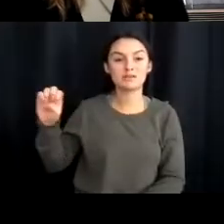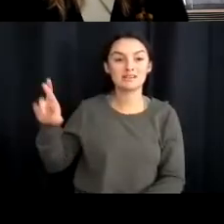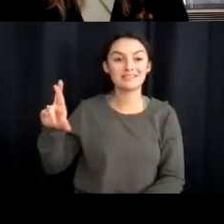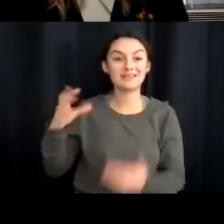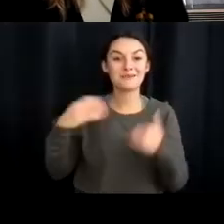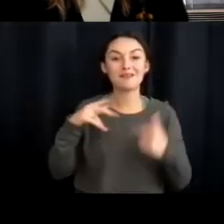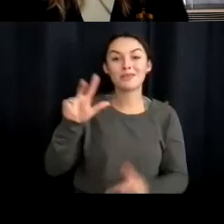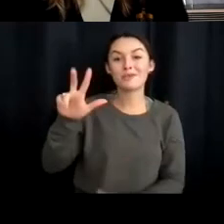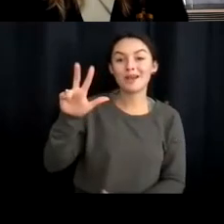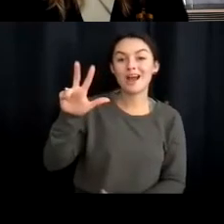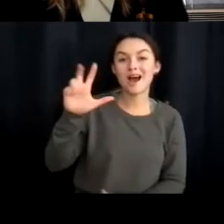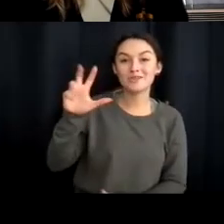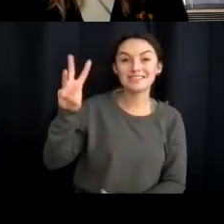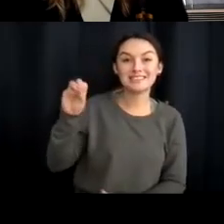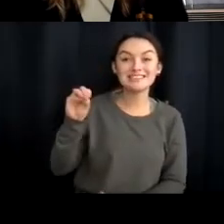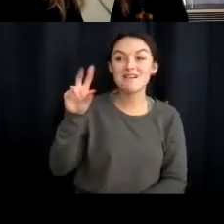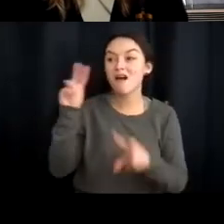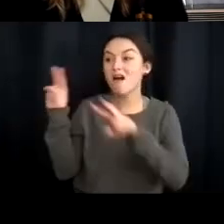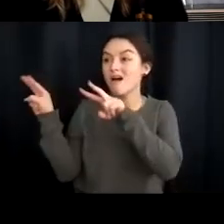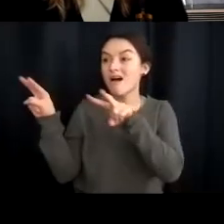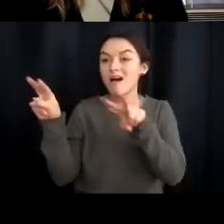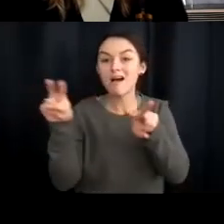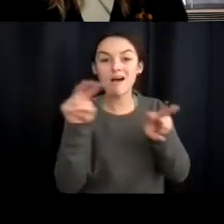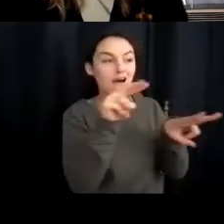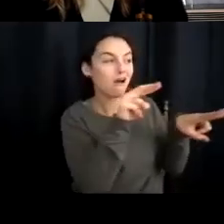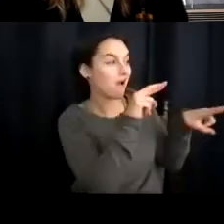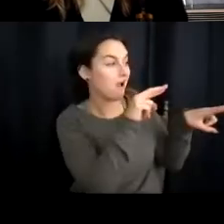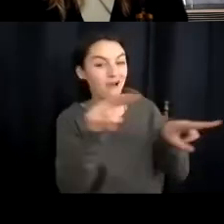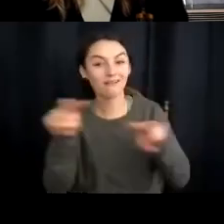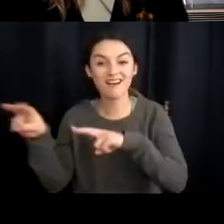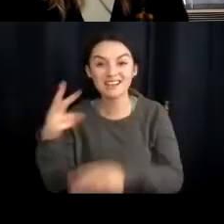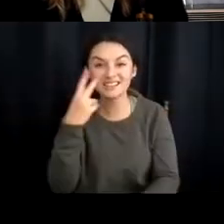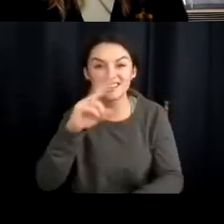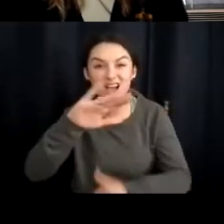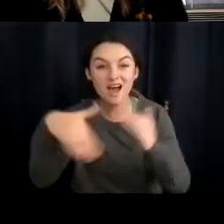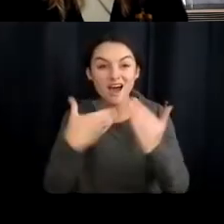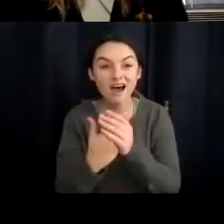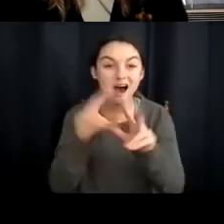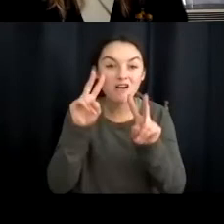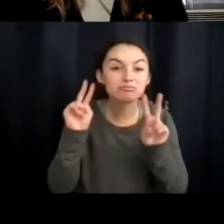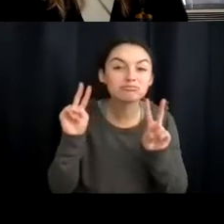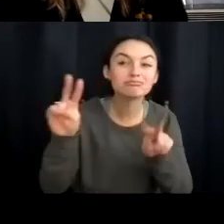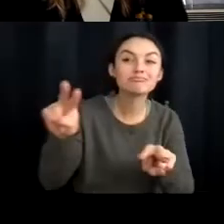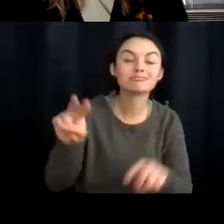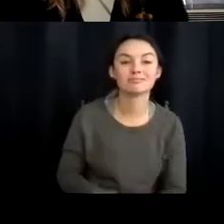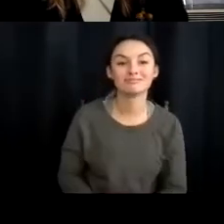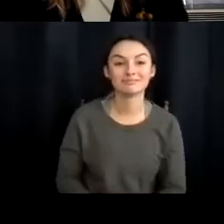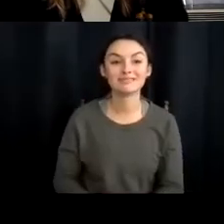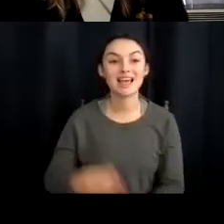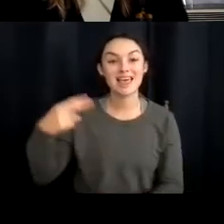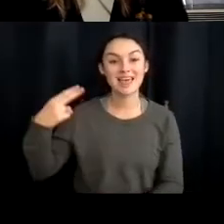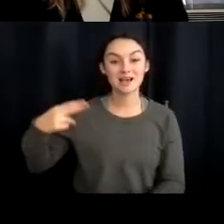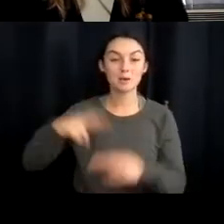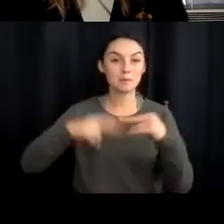Salem, Willamette Valley, and beyond. Historic buildings leading from the Willamette River once led to the